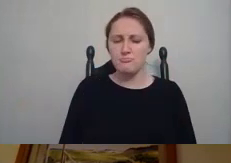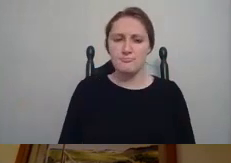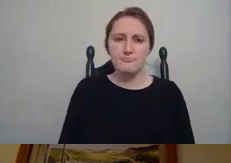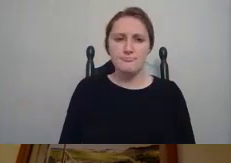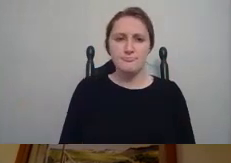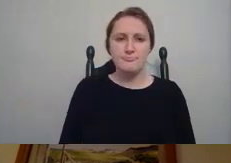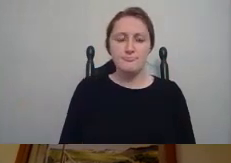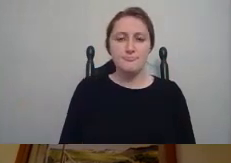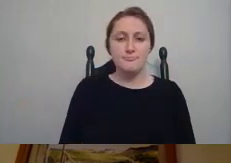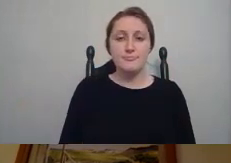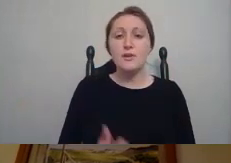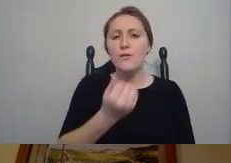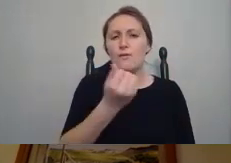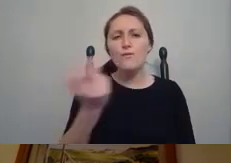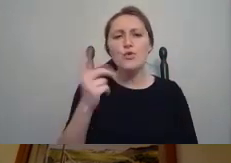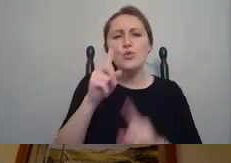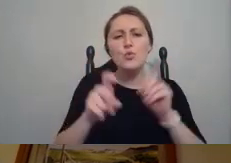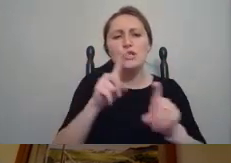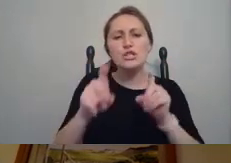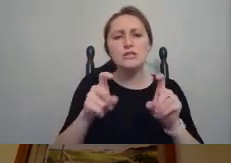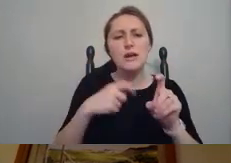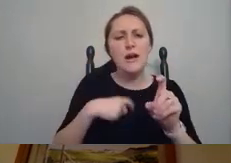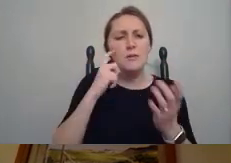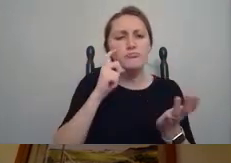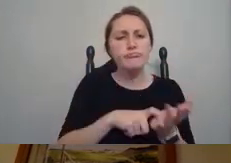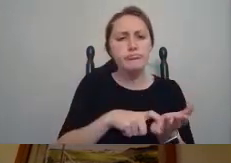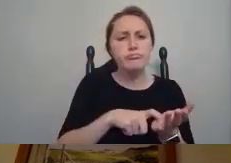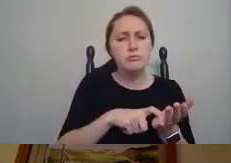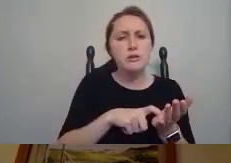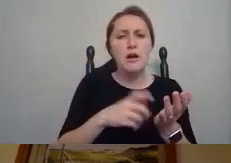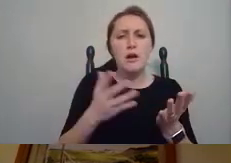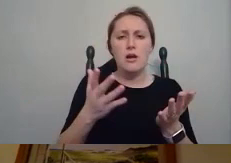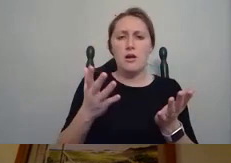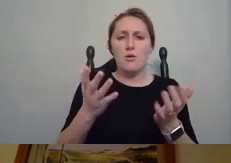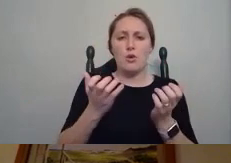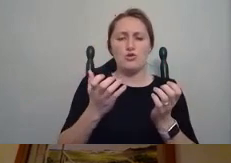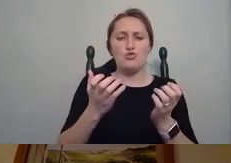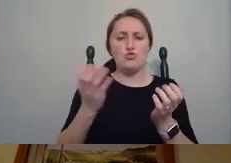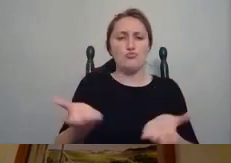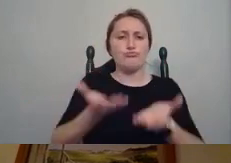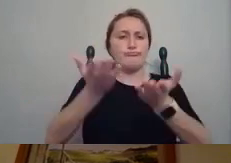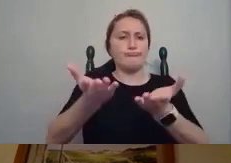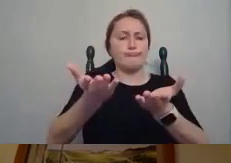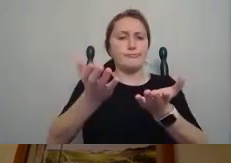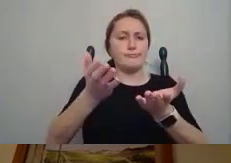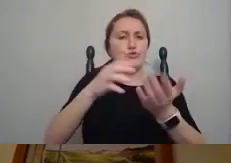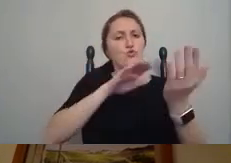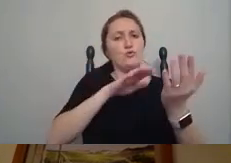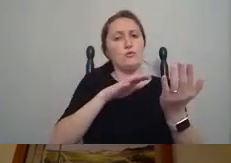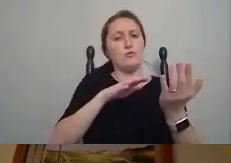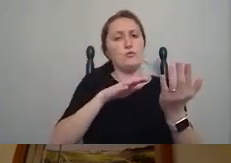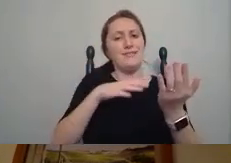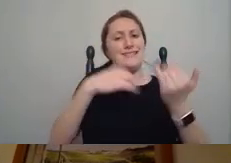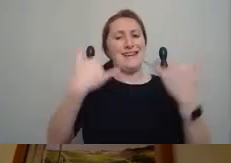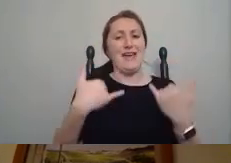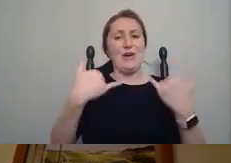There were a couple questions I saw that I wanted to ask, that I wanted to raise now, because I think